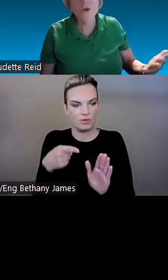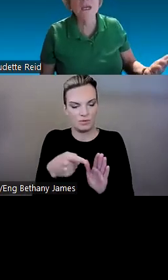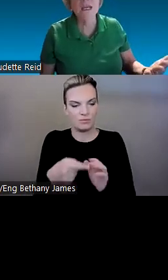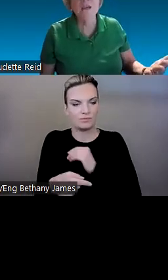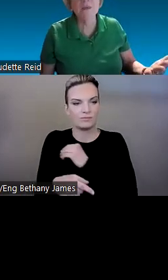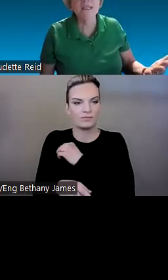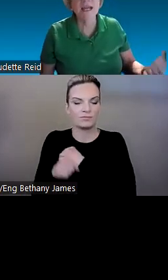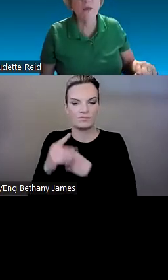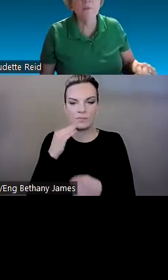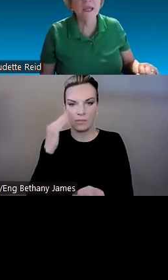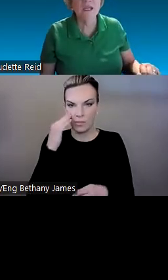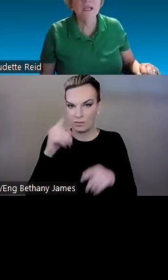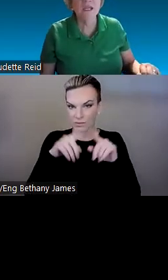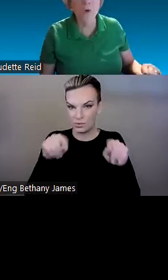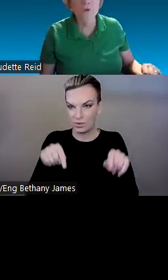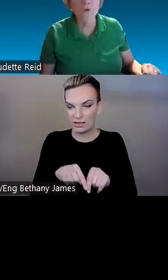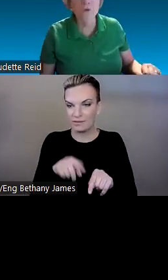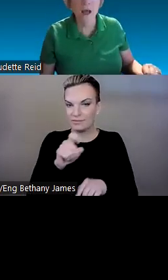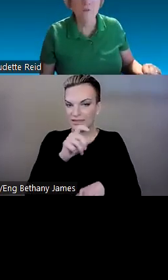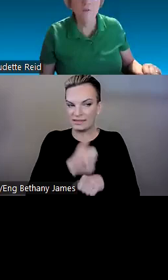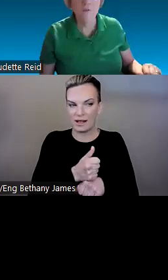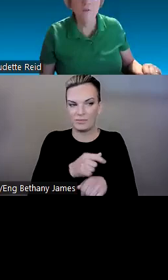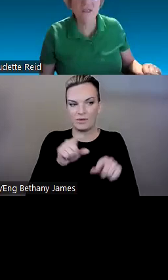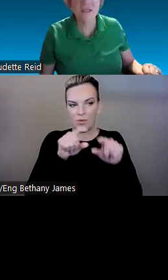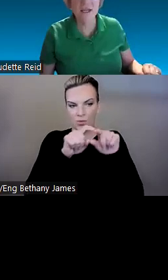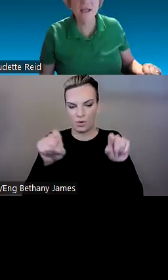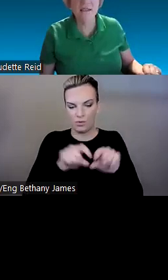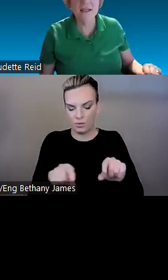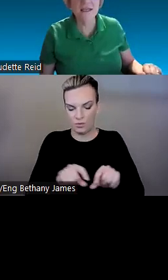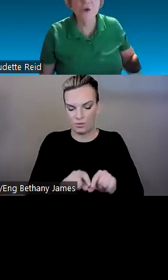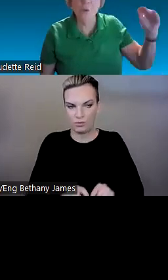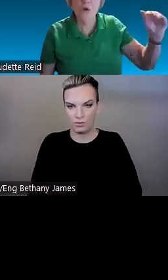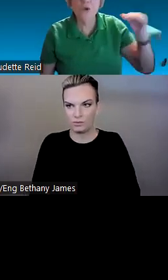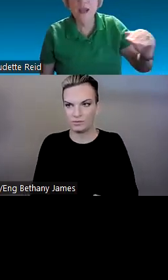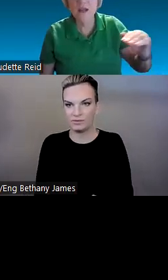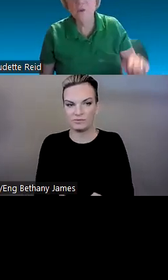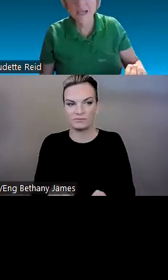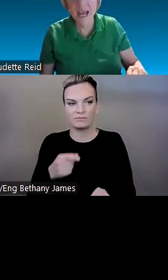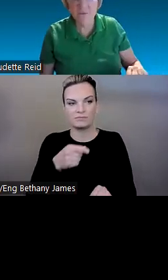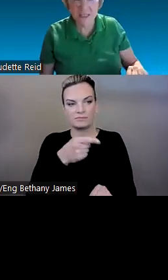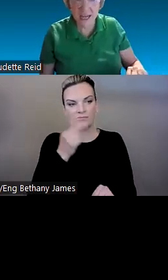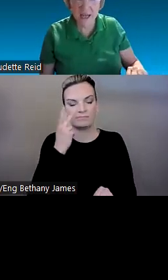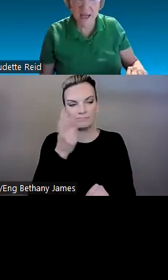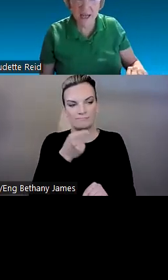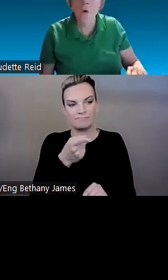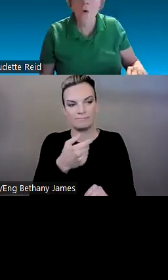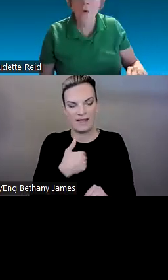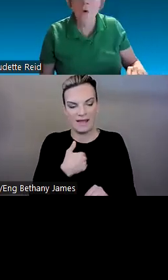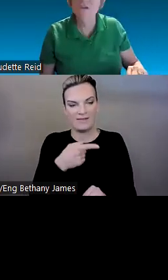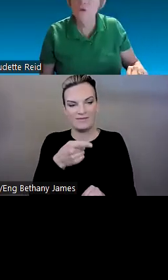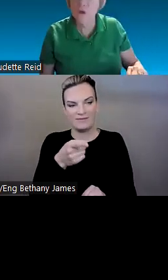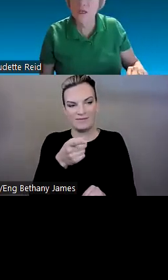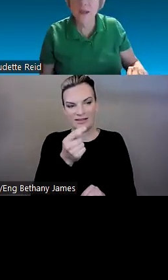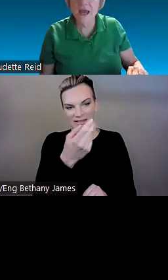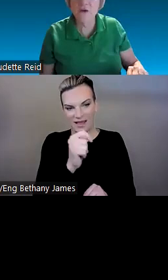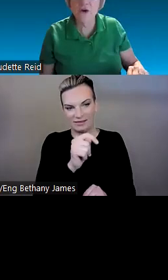home screen can be set up in rows, such as this, where you actually have the text, or in